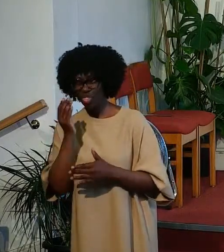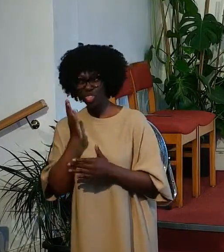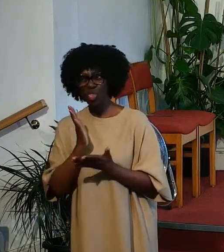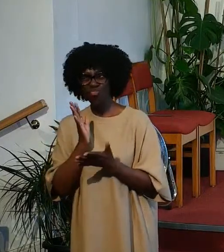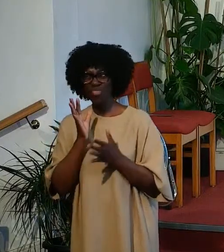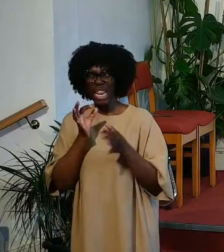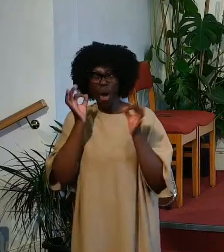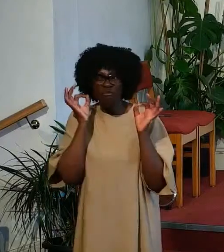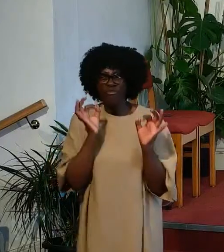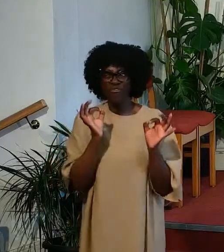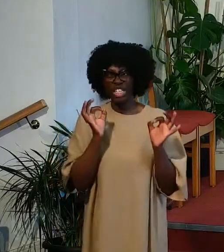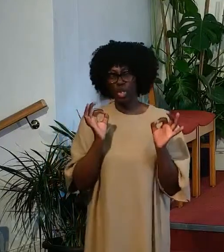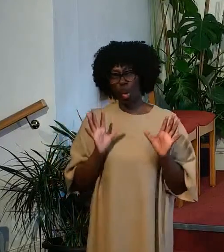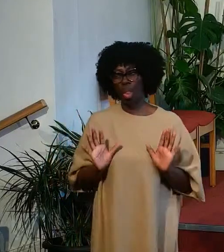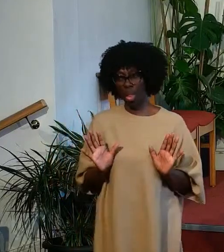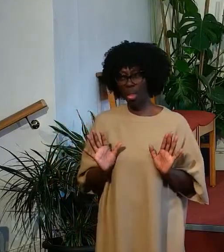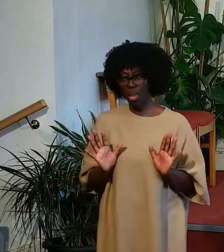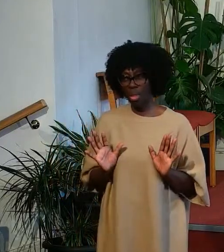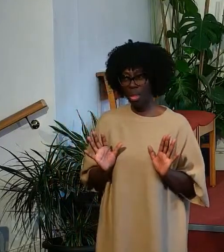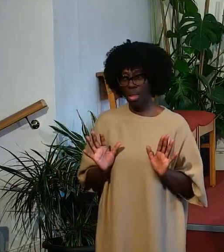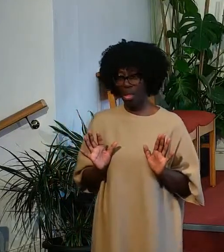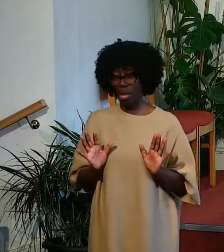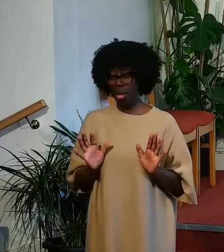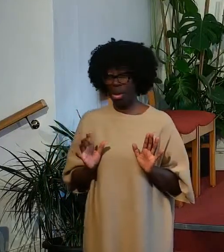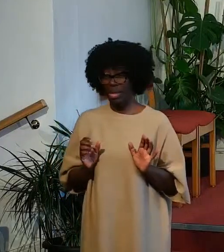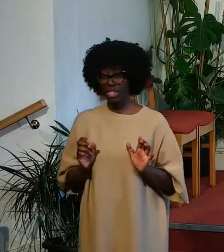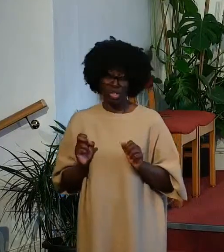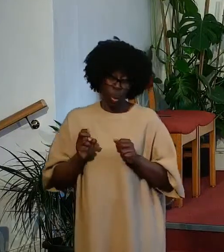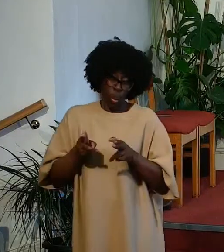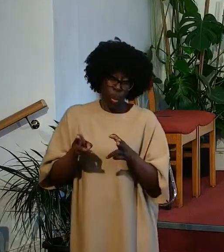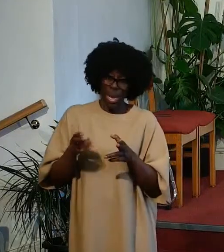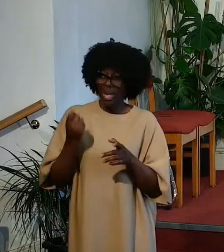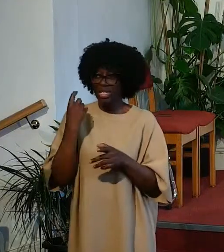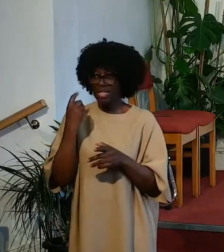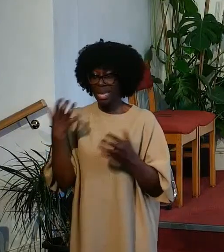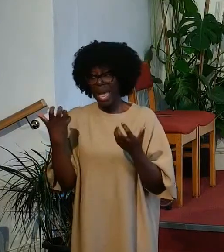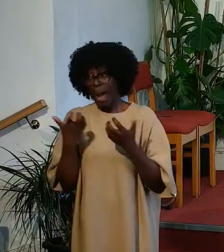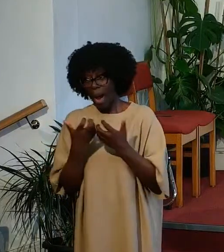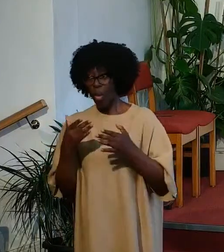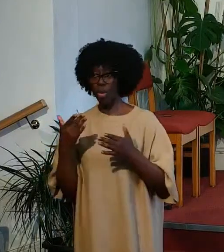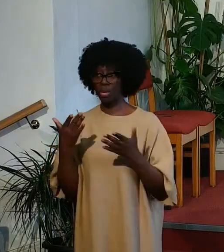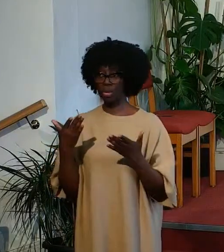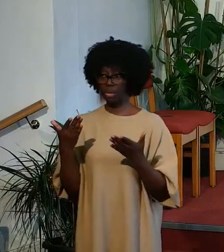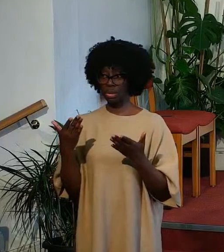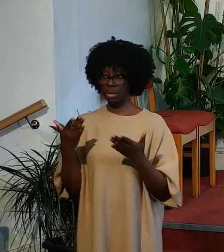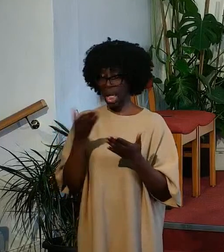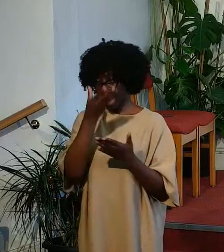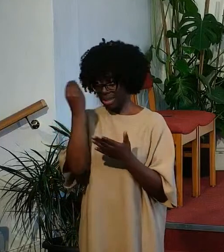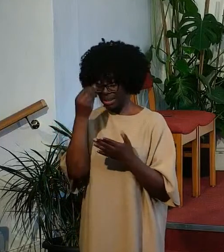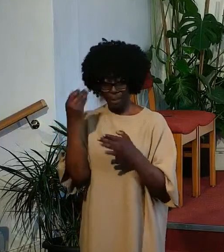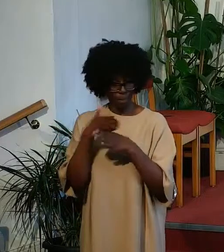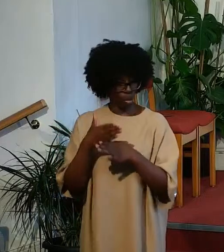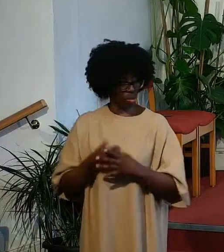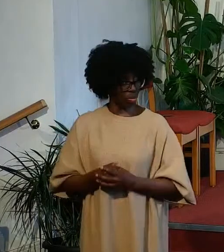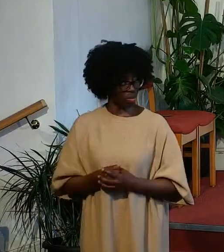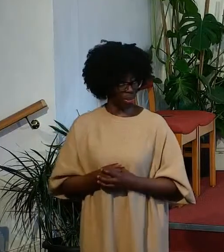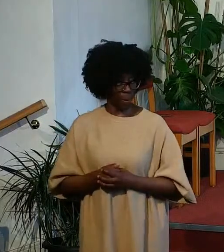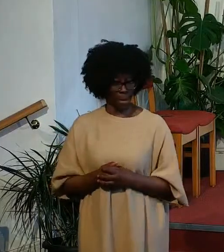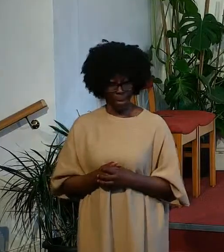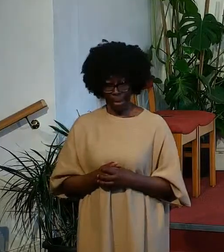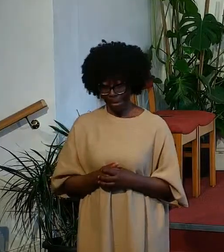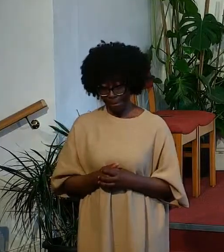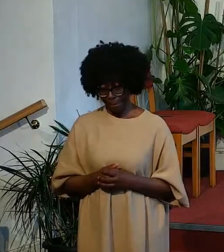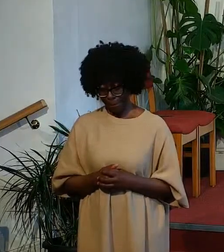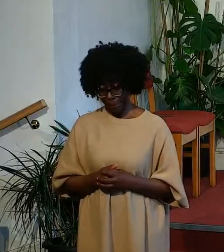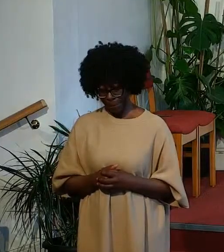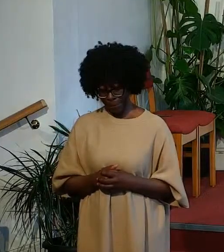I can't think of the word, but it's a way for us to understand some of the mechanisms a bit better. And in saying